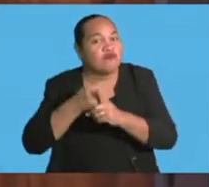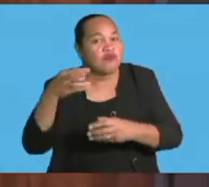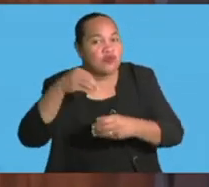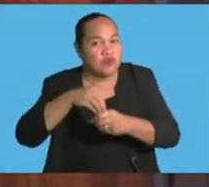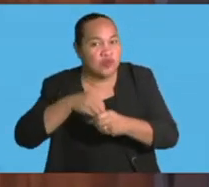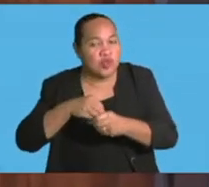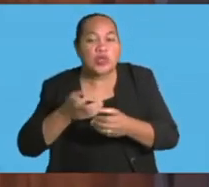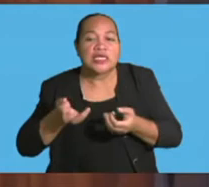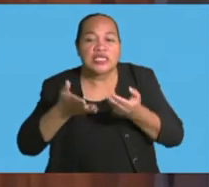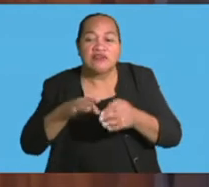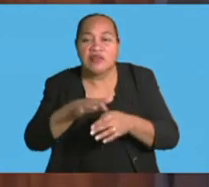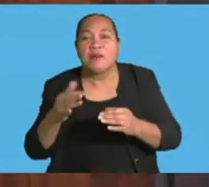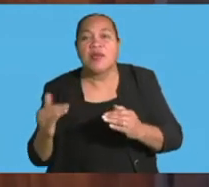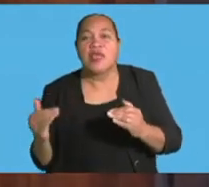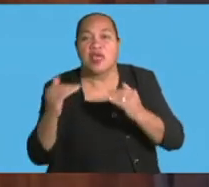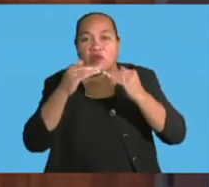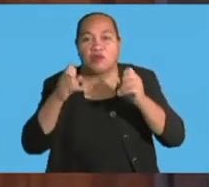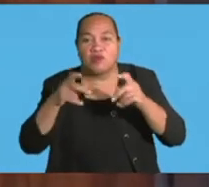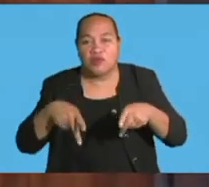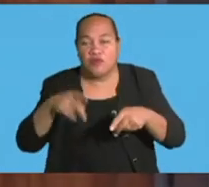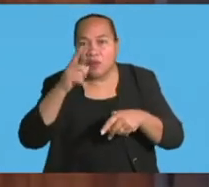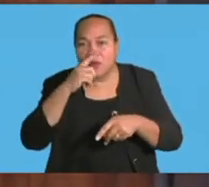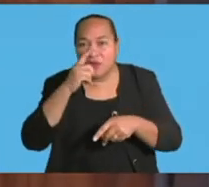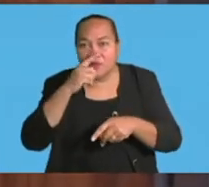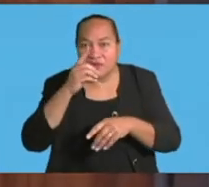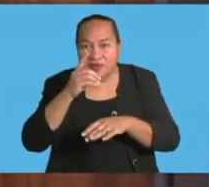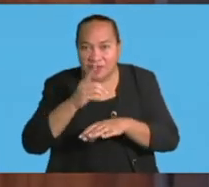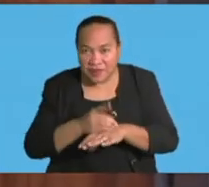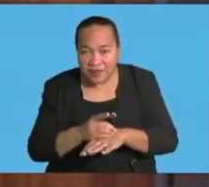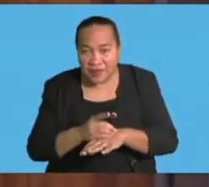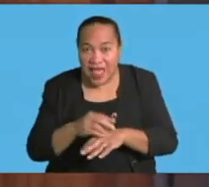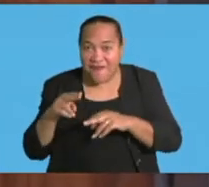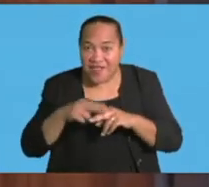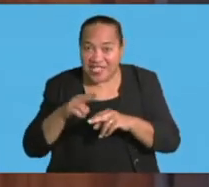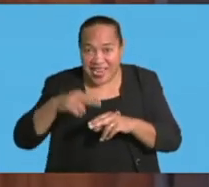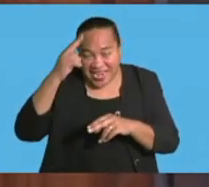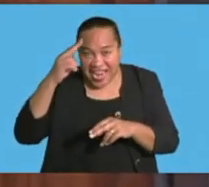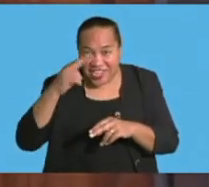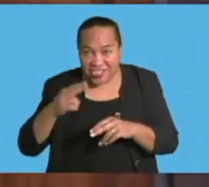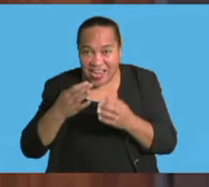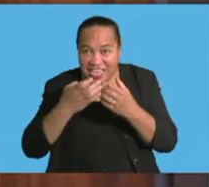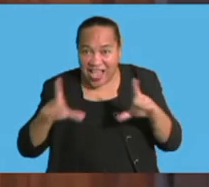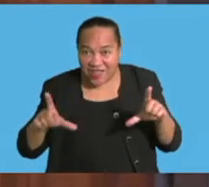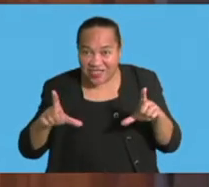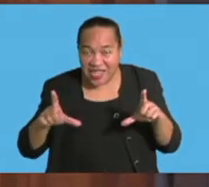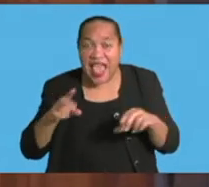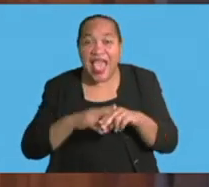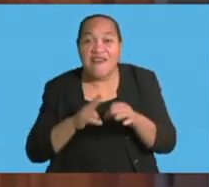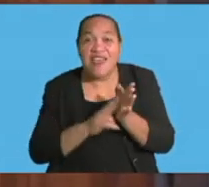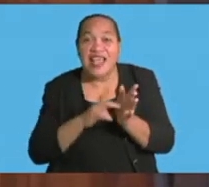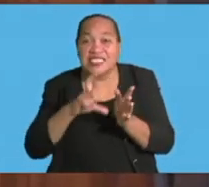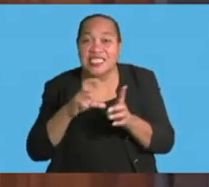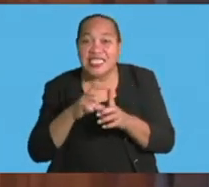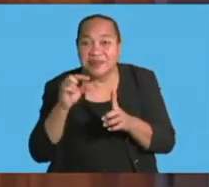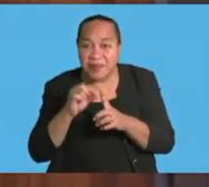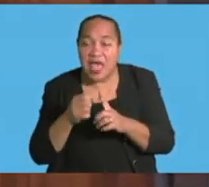of equal opportunity for disabled persons. Fiji National Council for Disabled Persons, FNCDP,